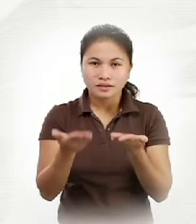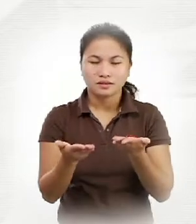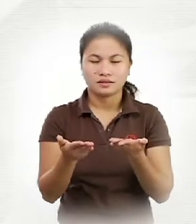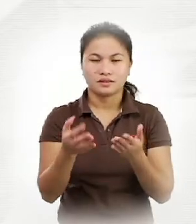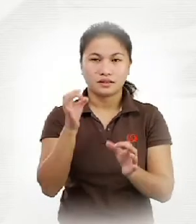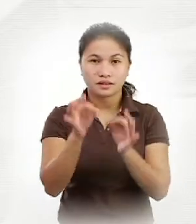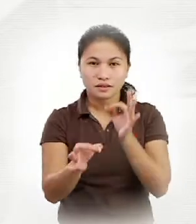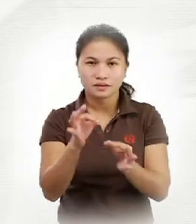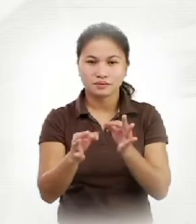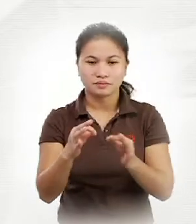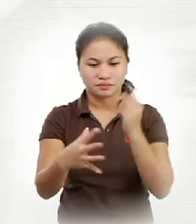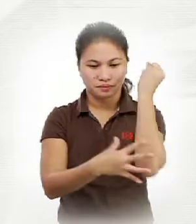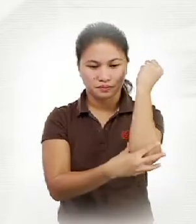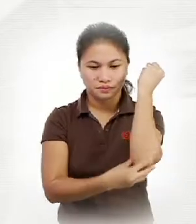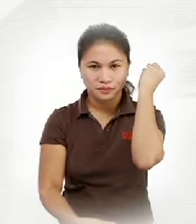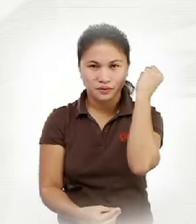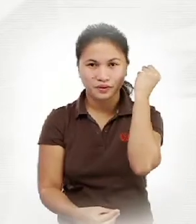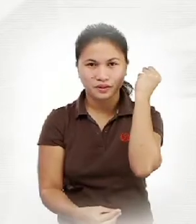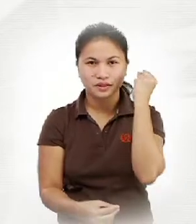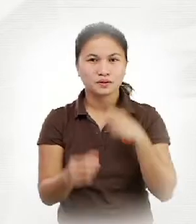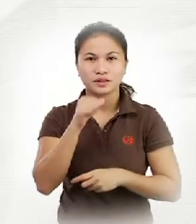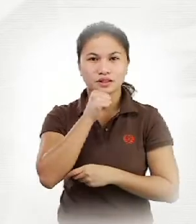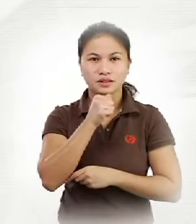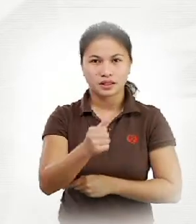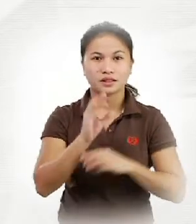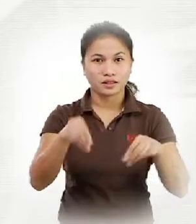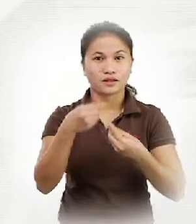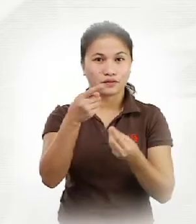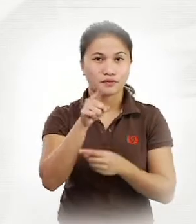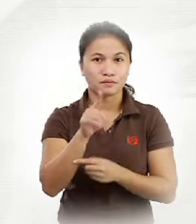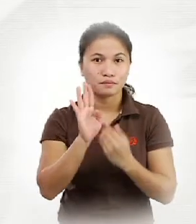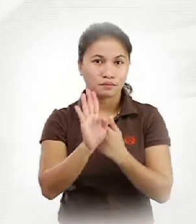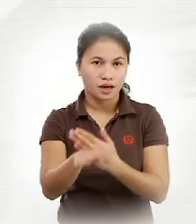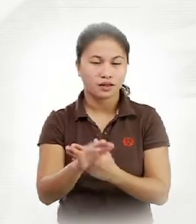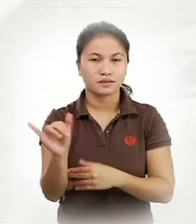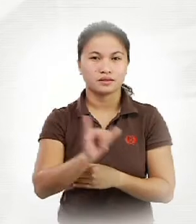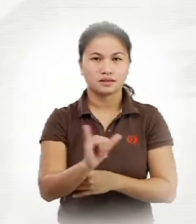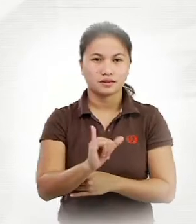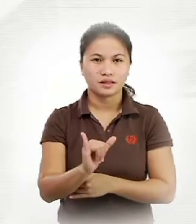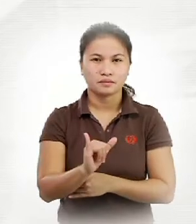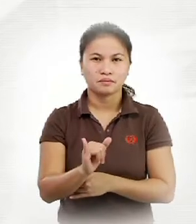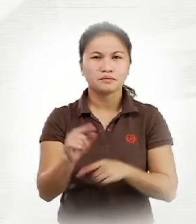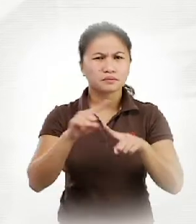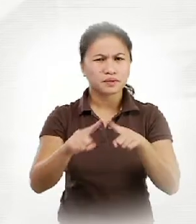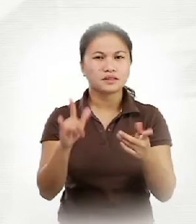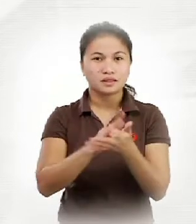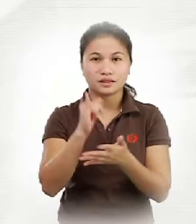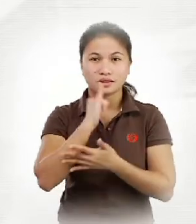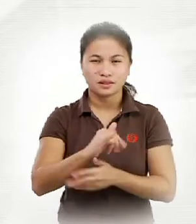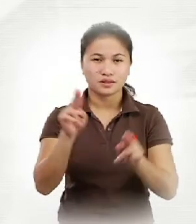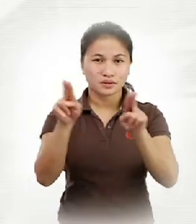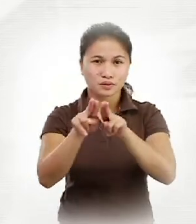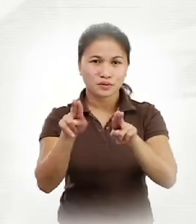reciprocate. But again, some of us will say, but that's normal. How can they reciprocate?